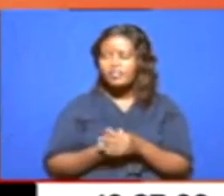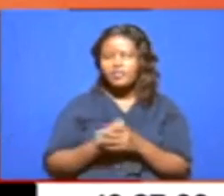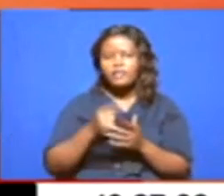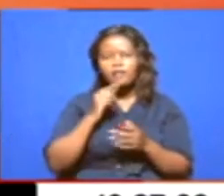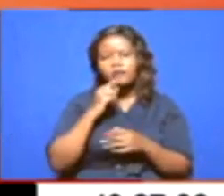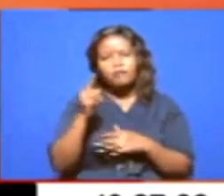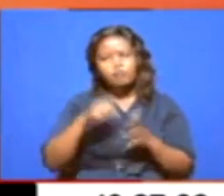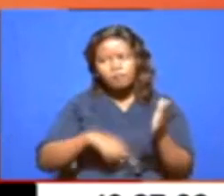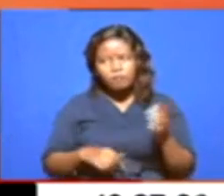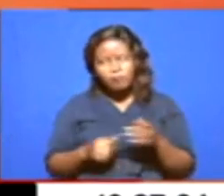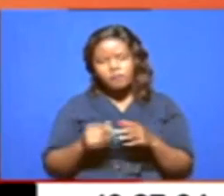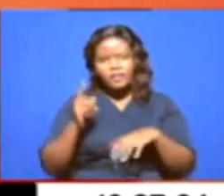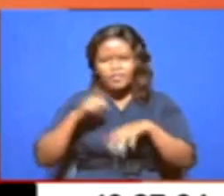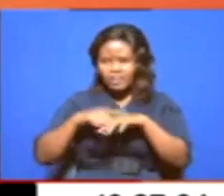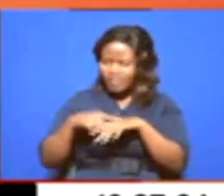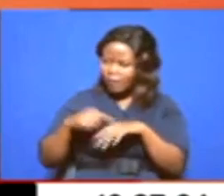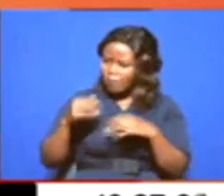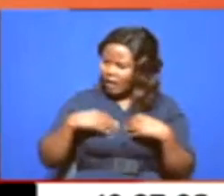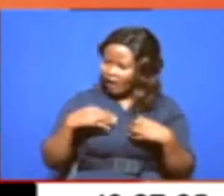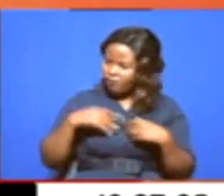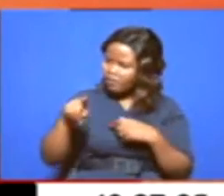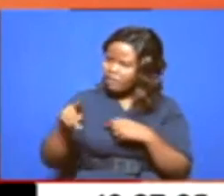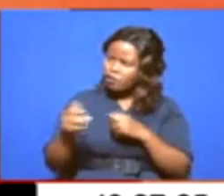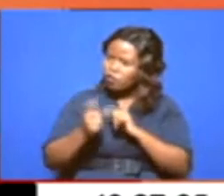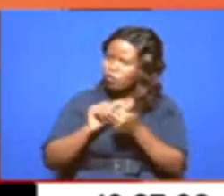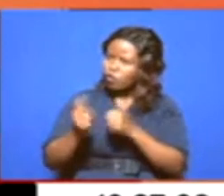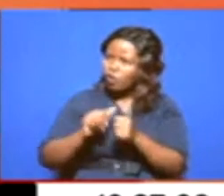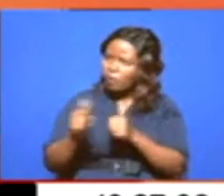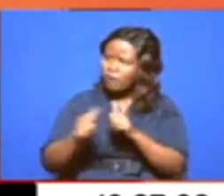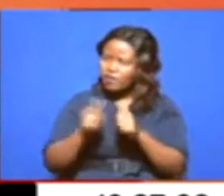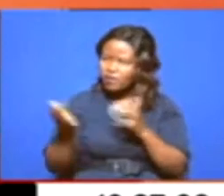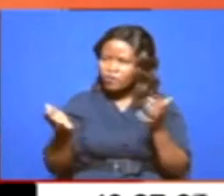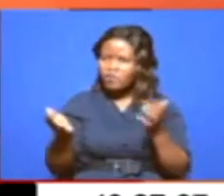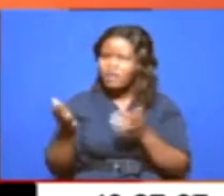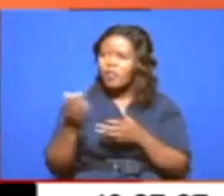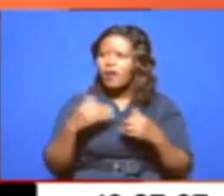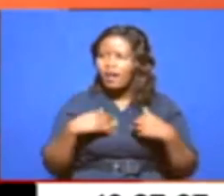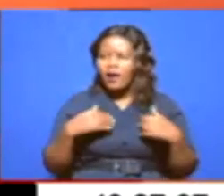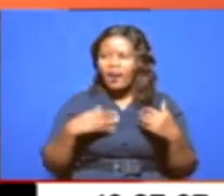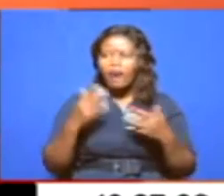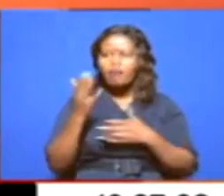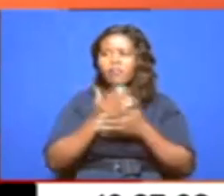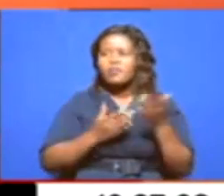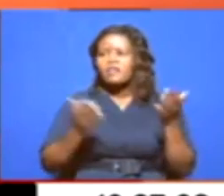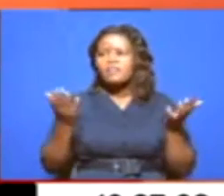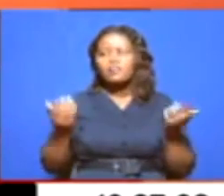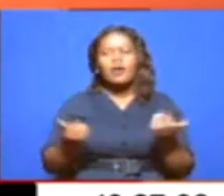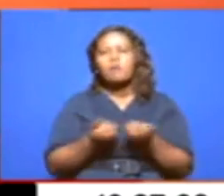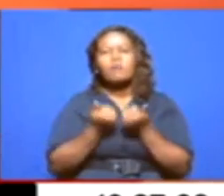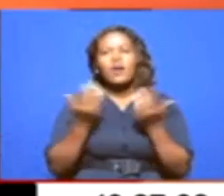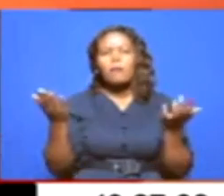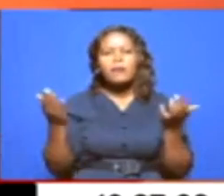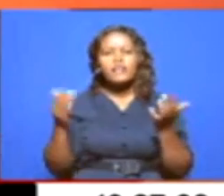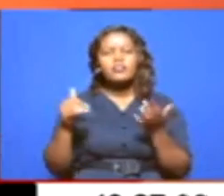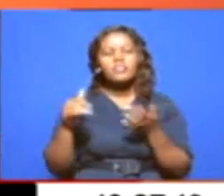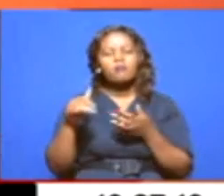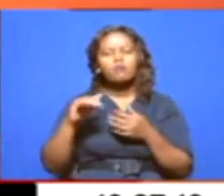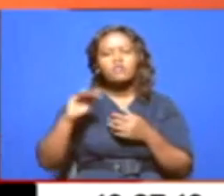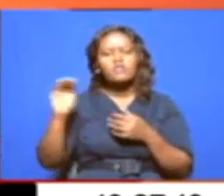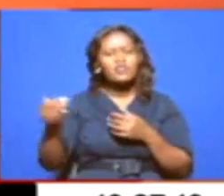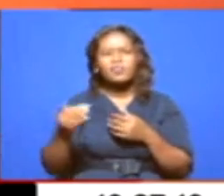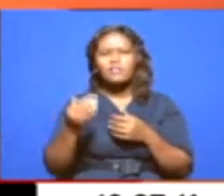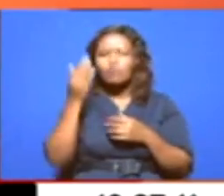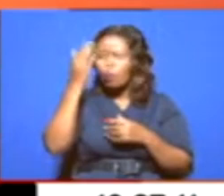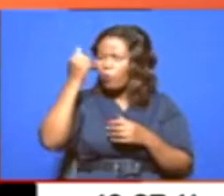got this event, there is the thought of hold them in the capital. Why the choice of Eldoret? Yes, first